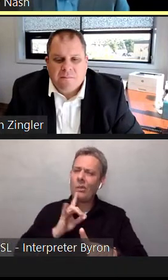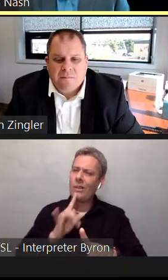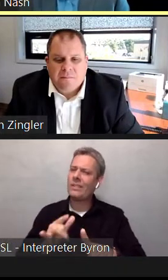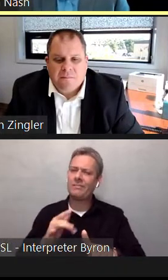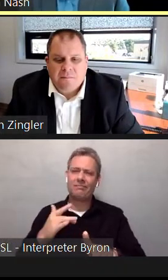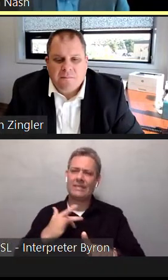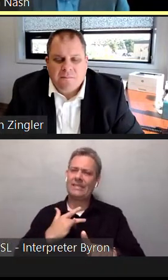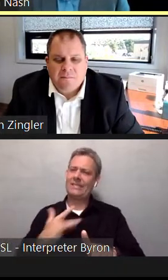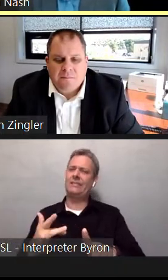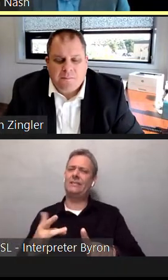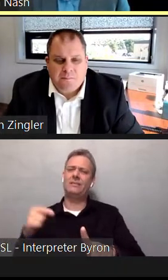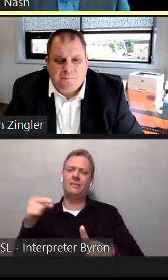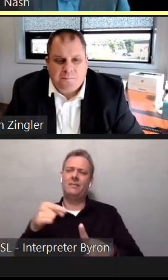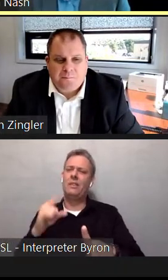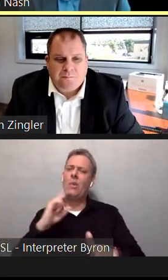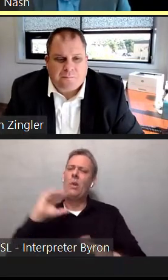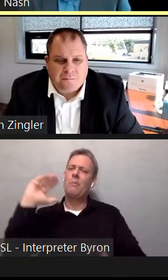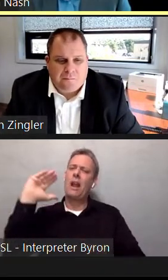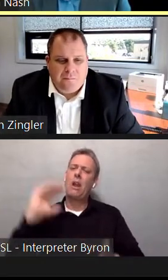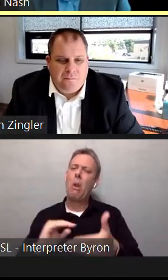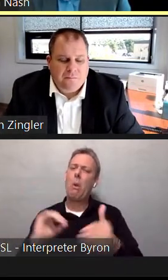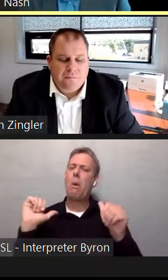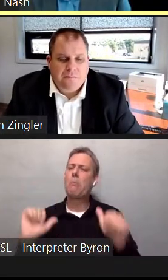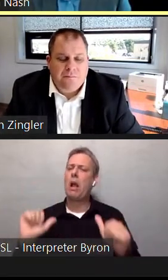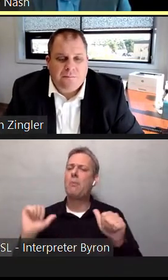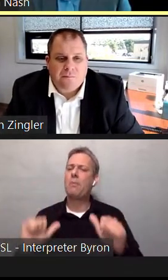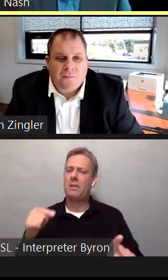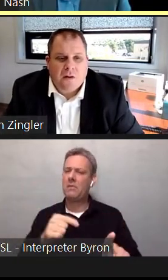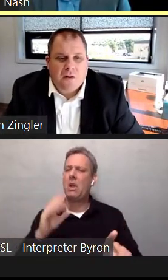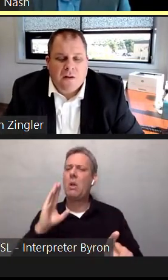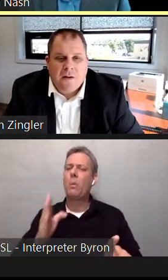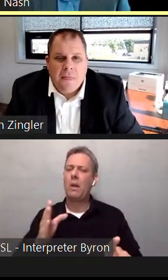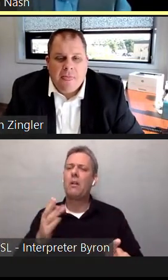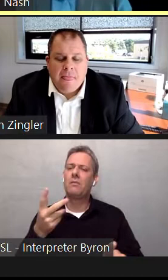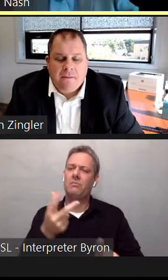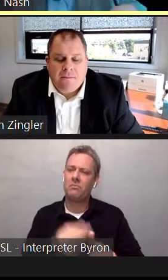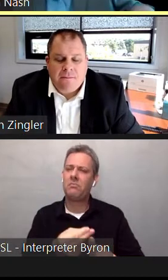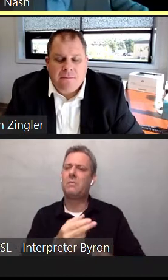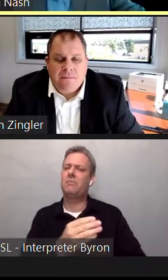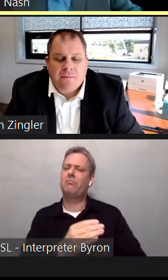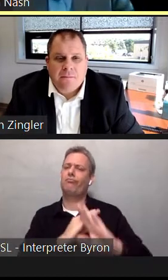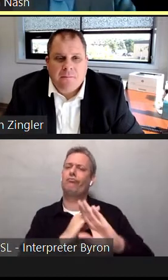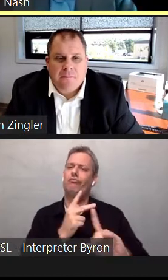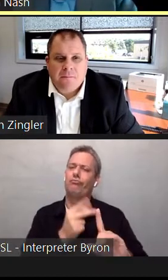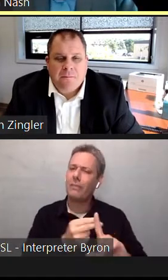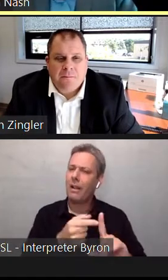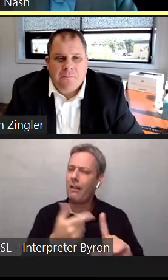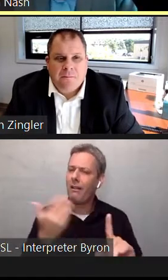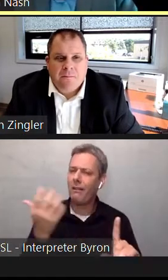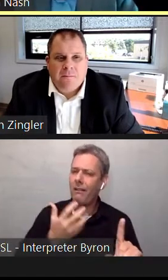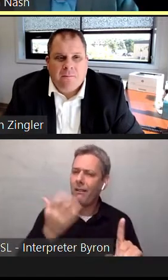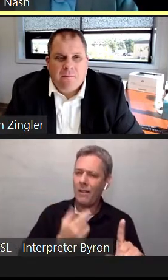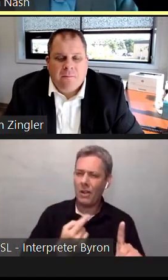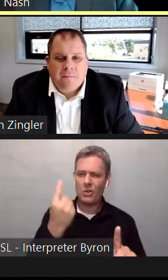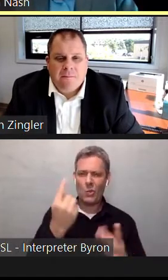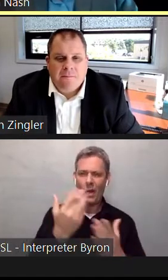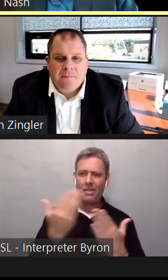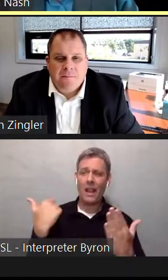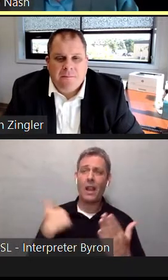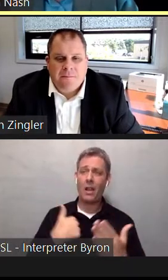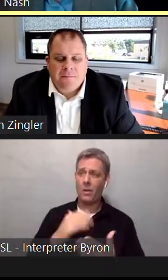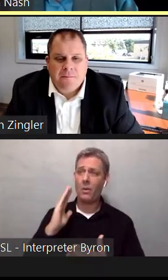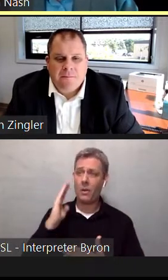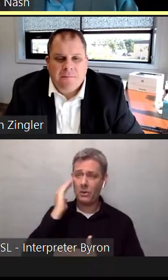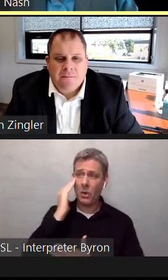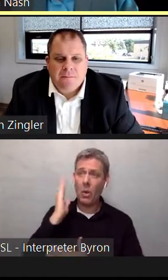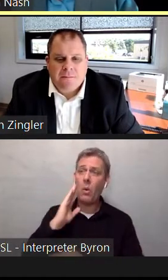a much lower incidence of vaccination. Interestingly, we also know that these are one of those things that would have a